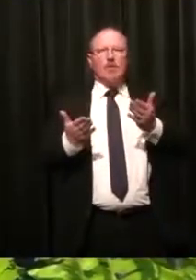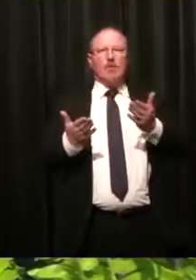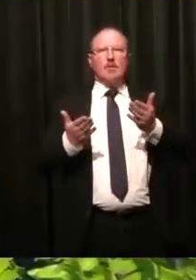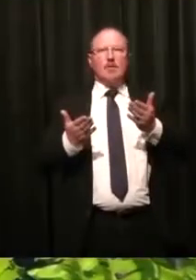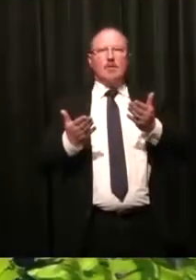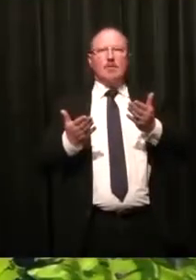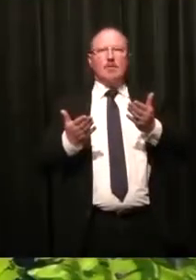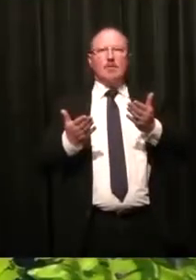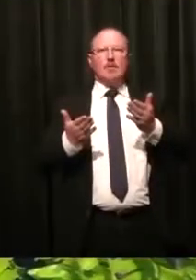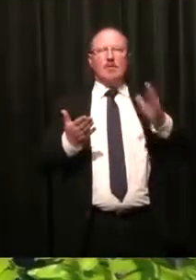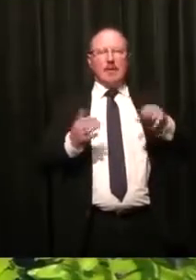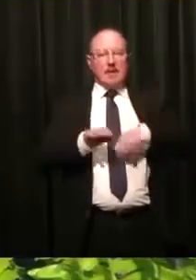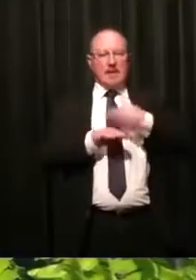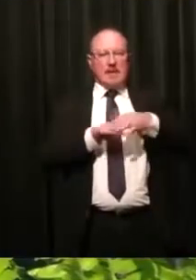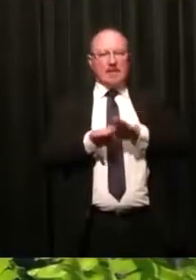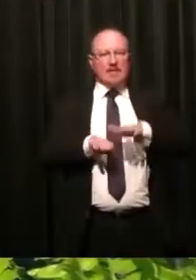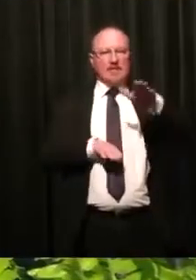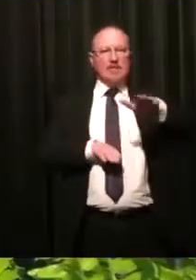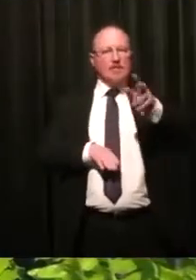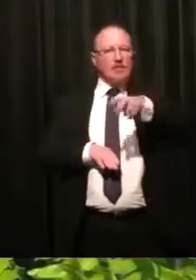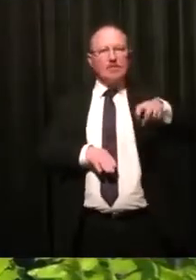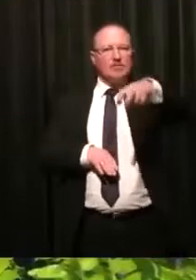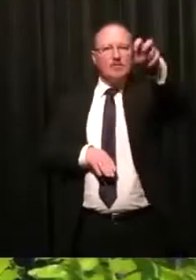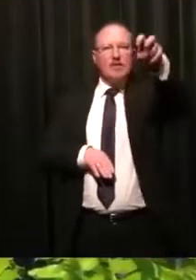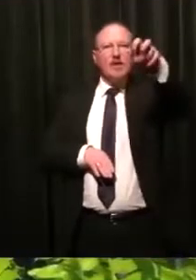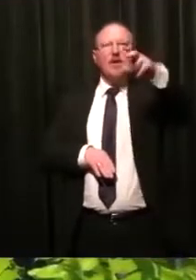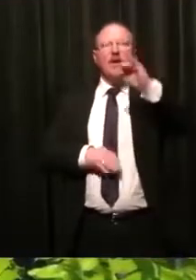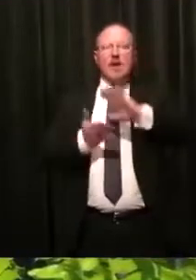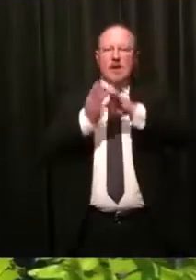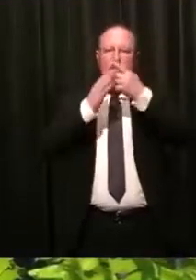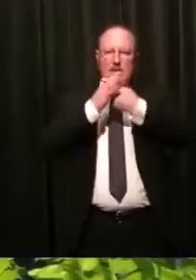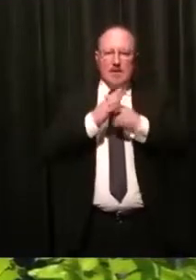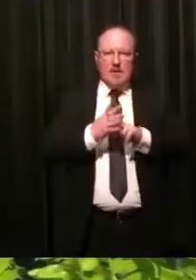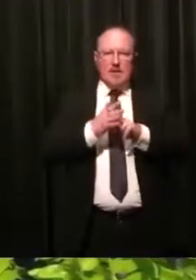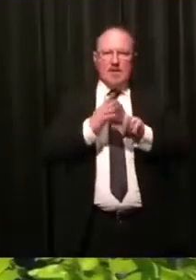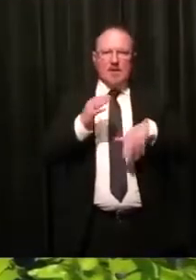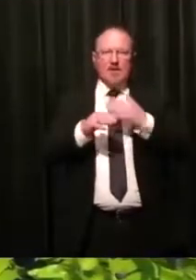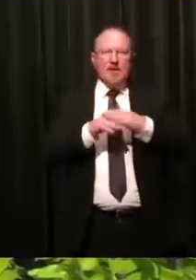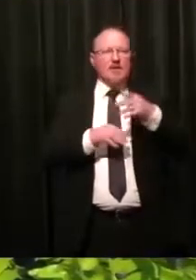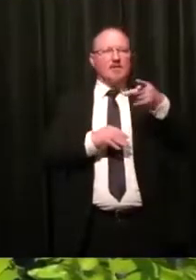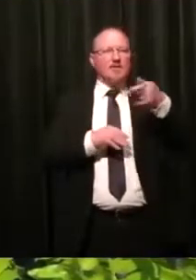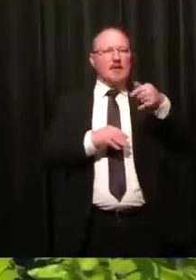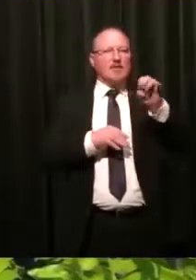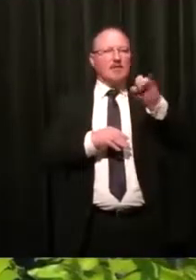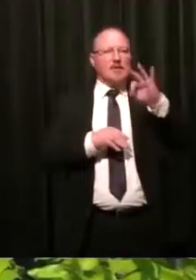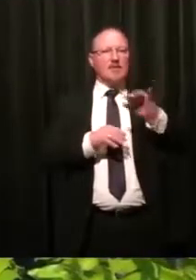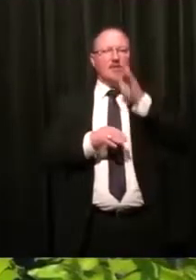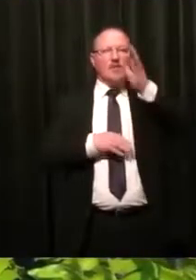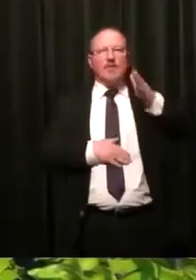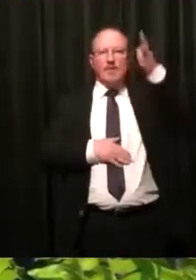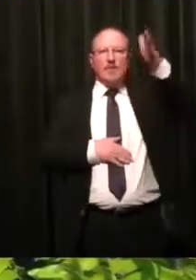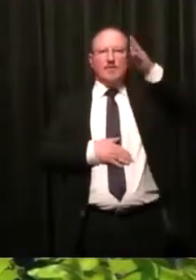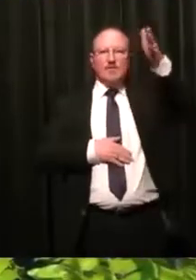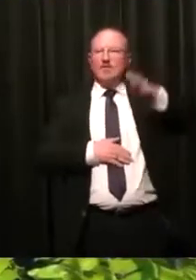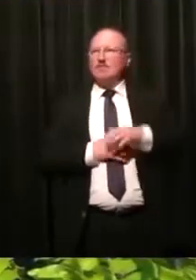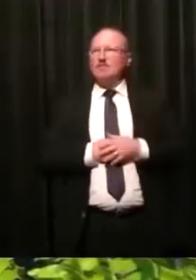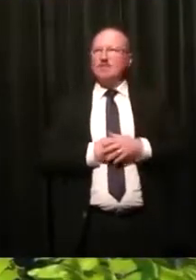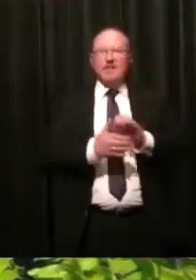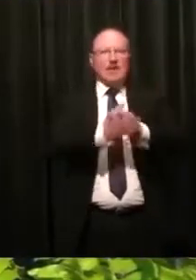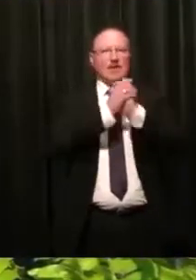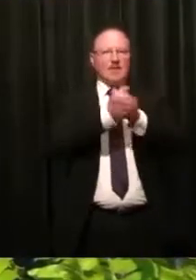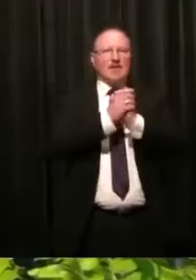book, take the next step of your journey, and begin the next phase of your